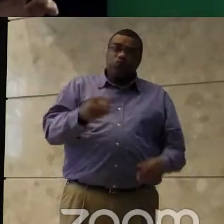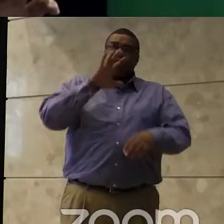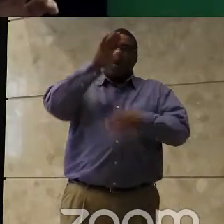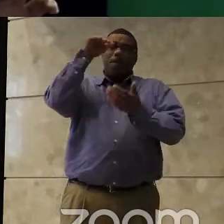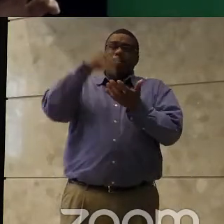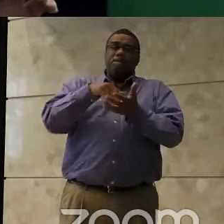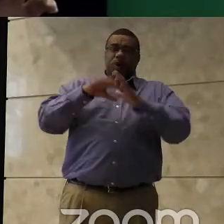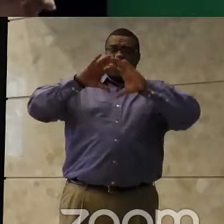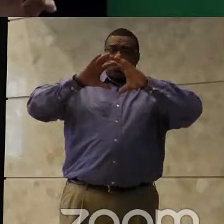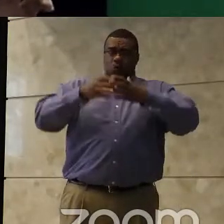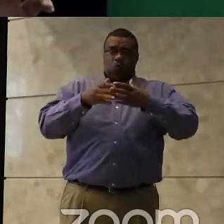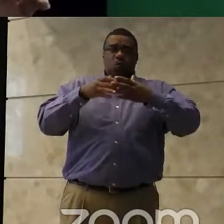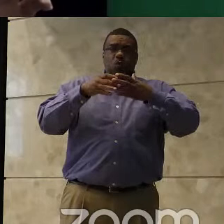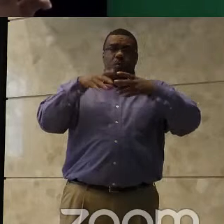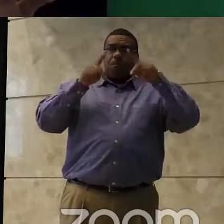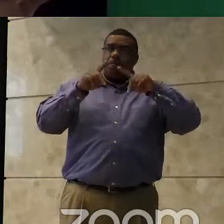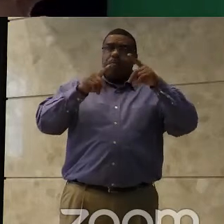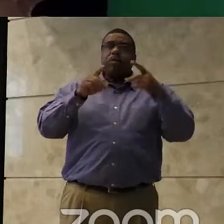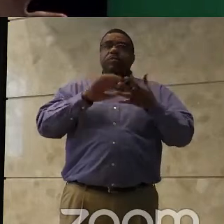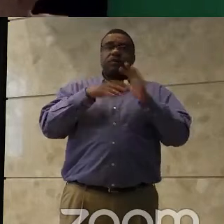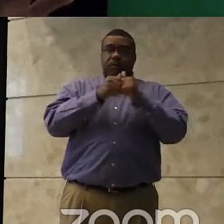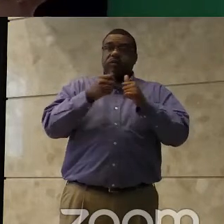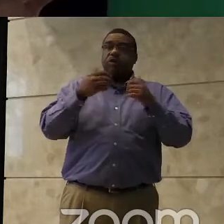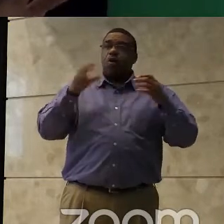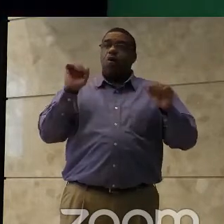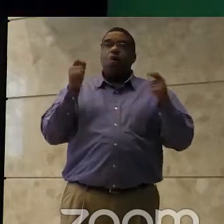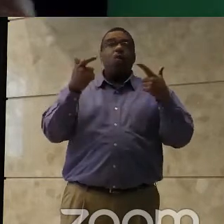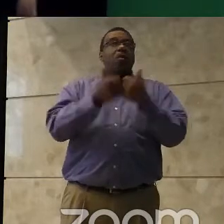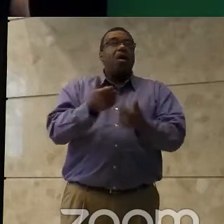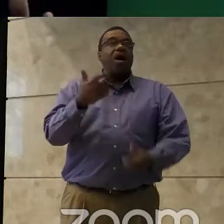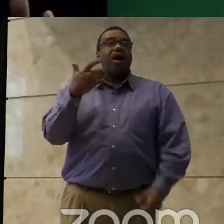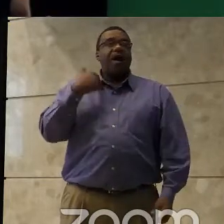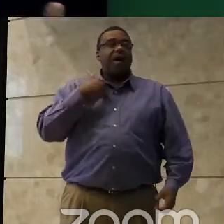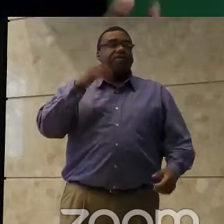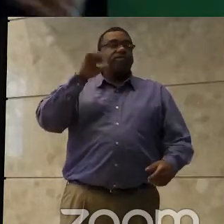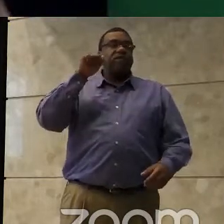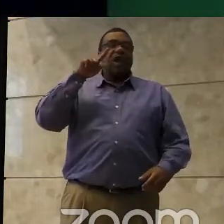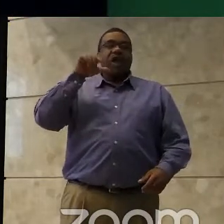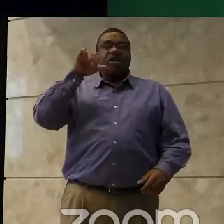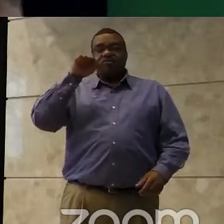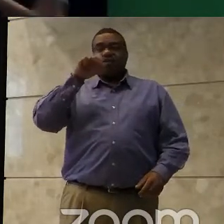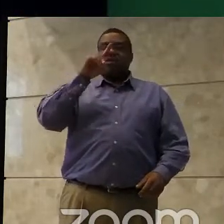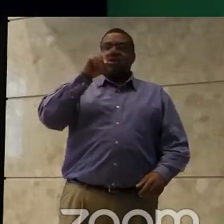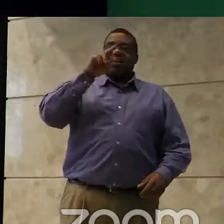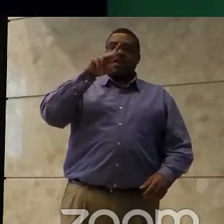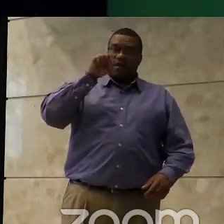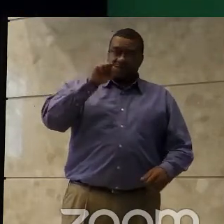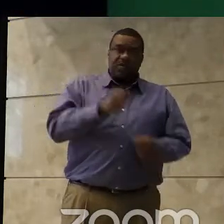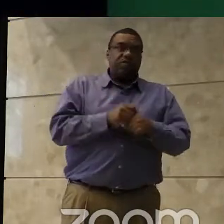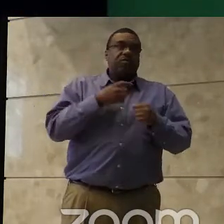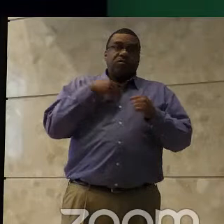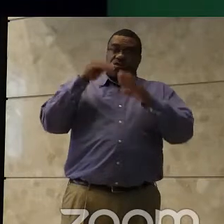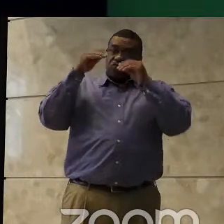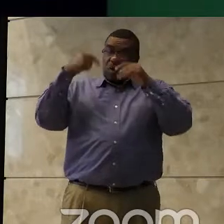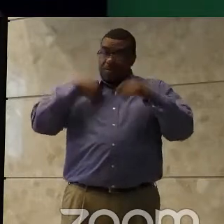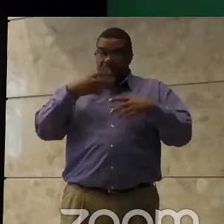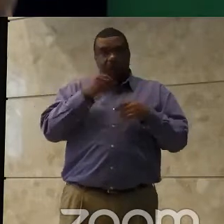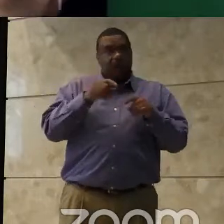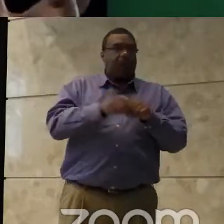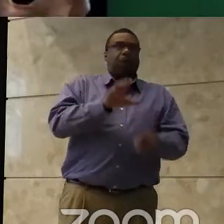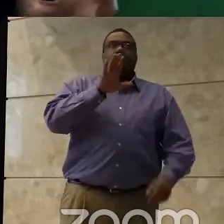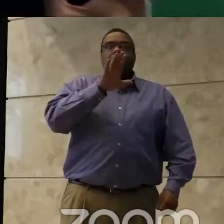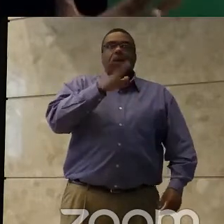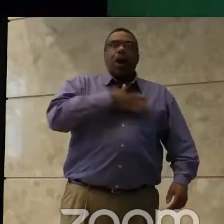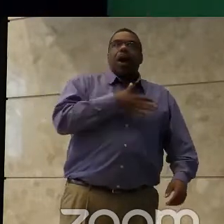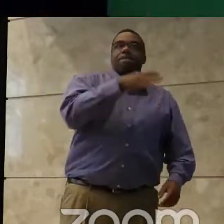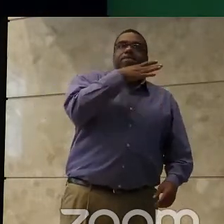And all of a sudden, you all had Angela Davis here recently. Angela's mother taught me, and my mother taught her and her sister. So this